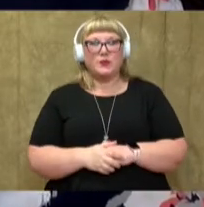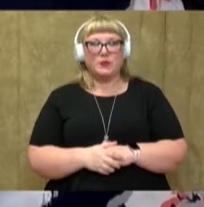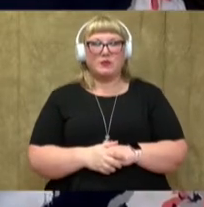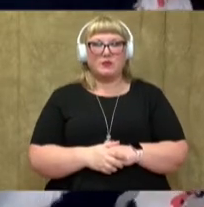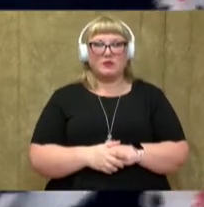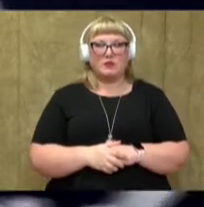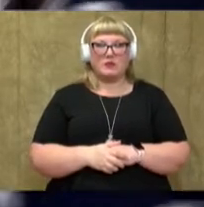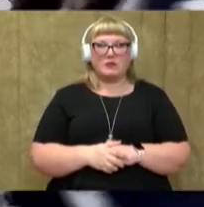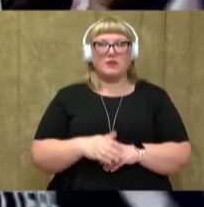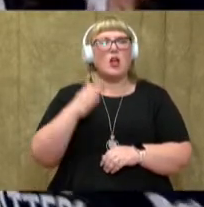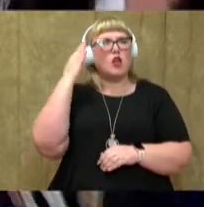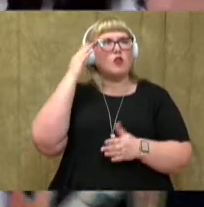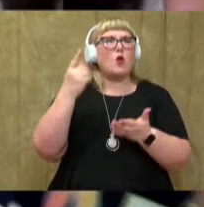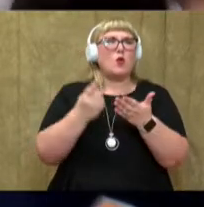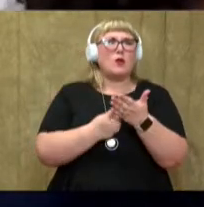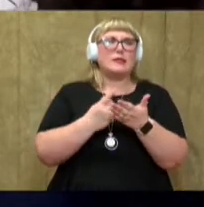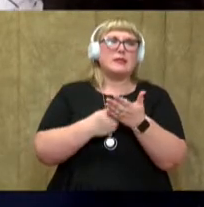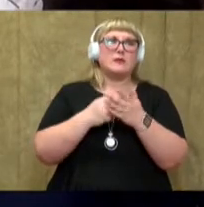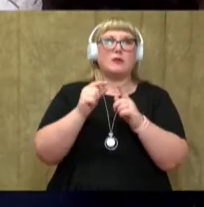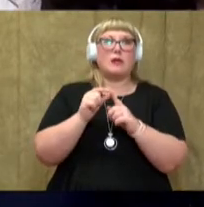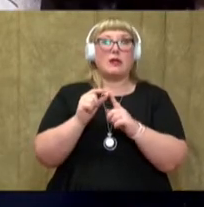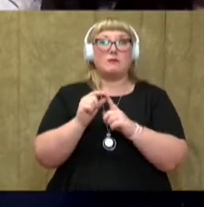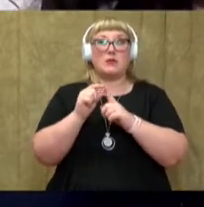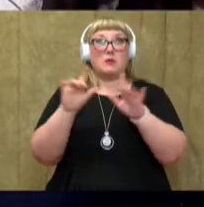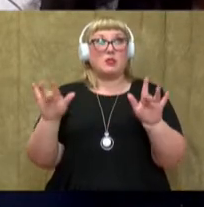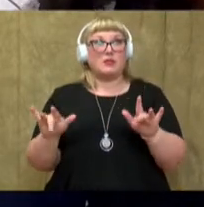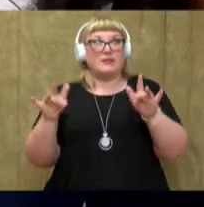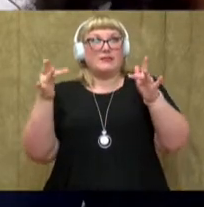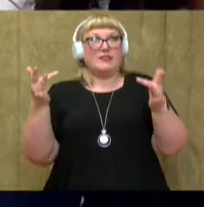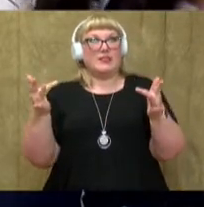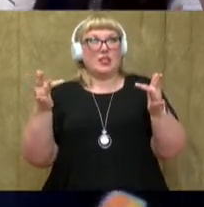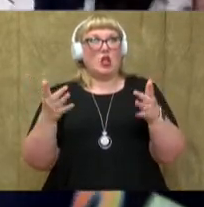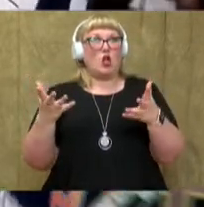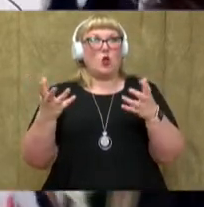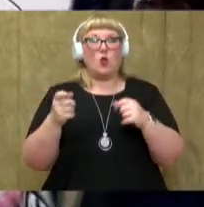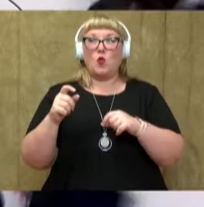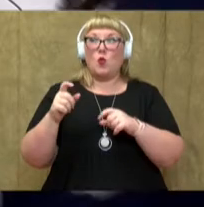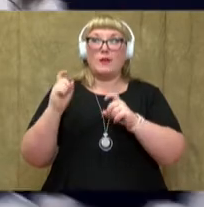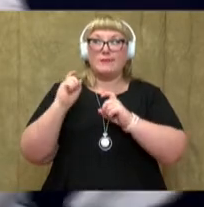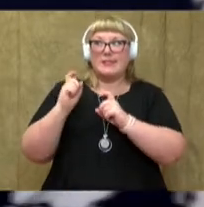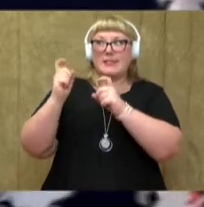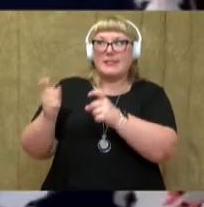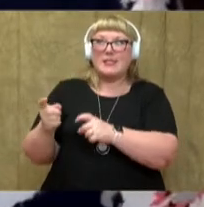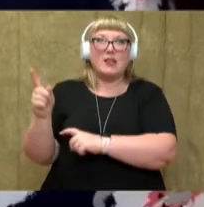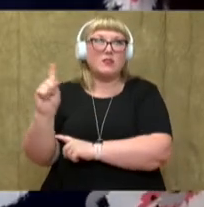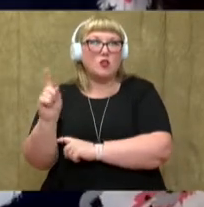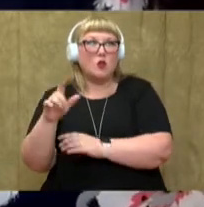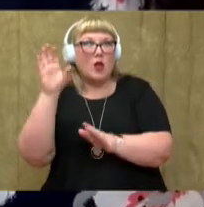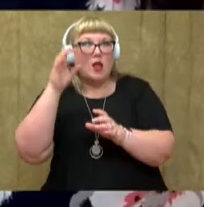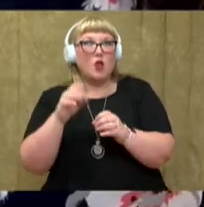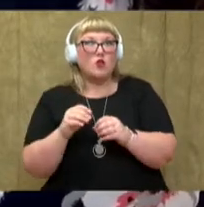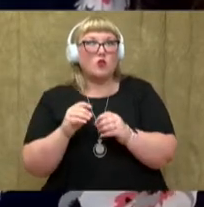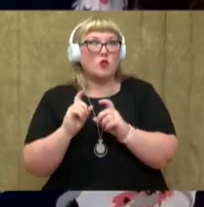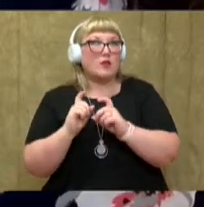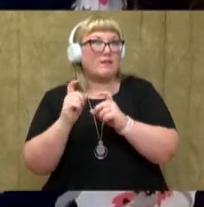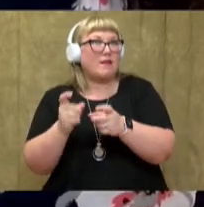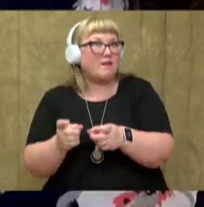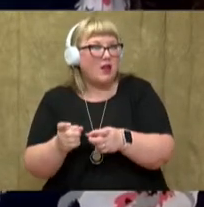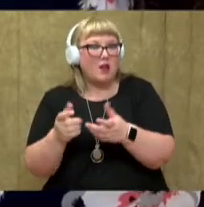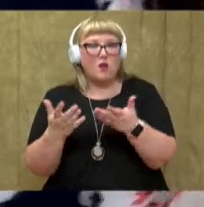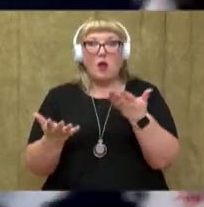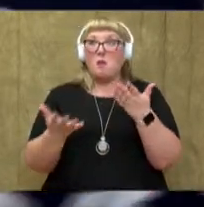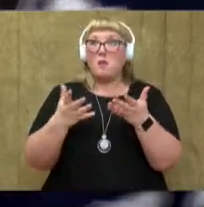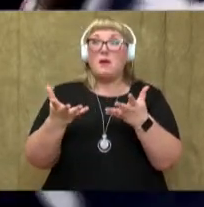And I know that sometimes we have special events come up and we might want to get somebody in our family a present. Maybe we would like to get